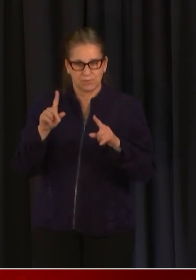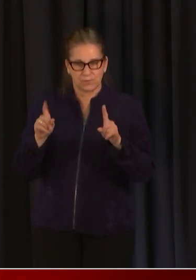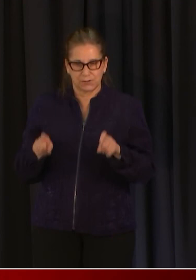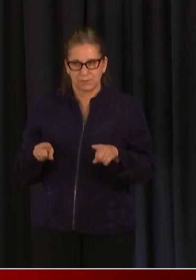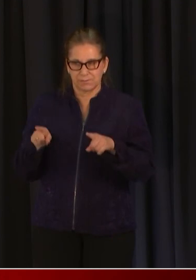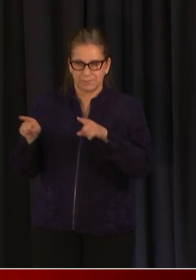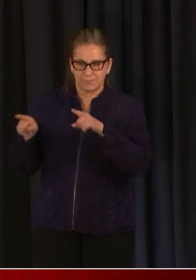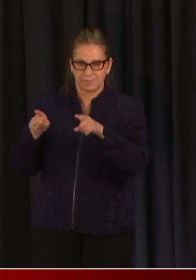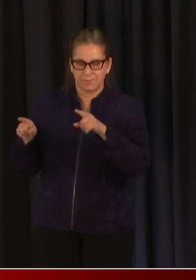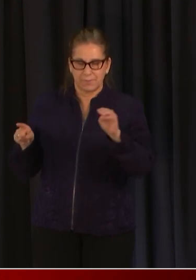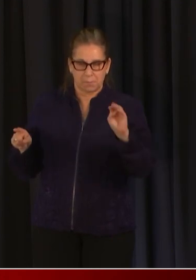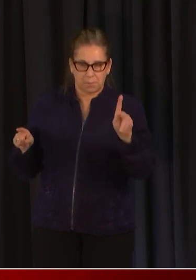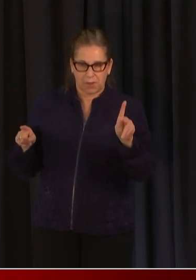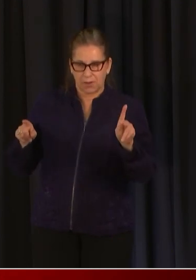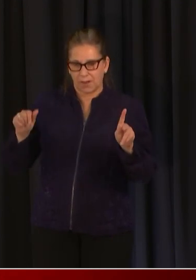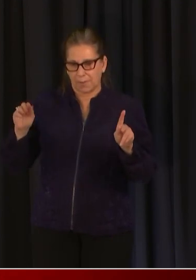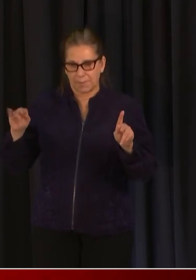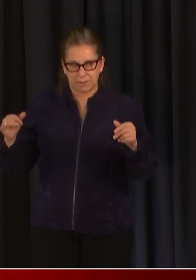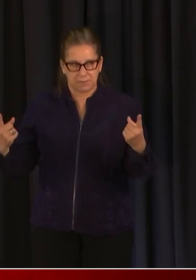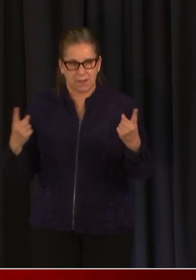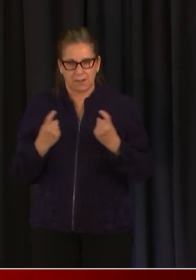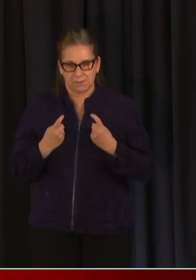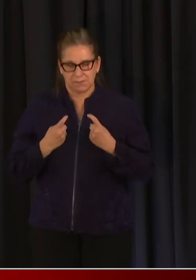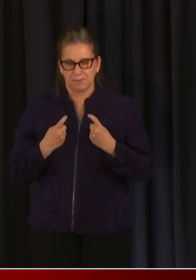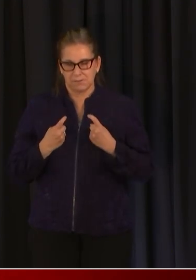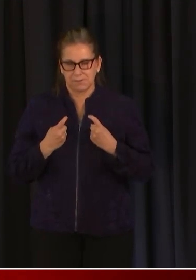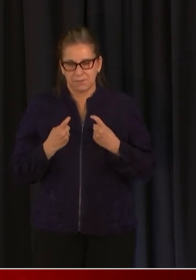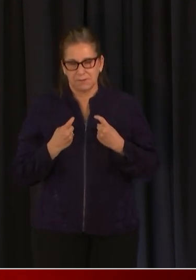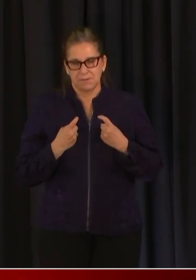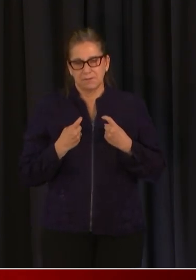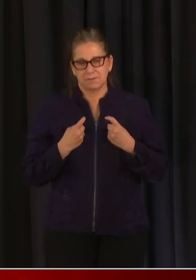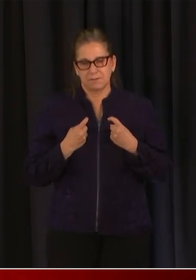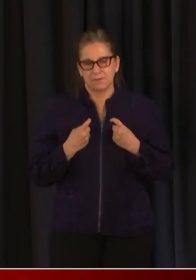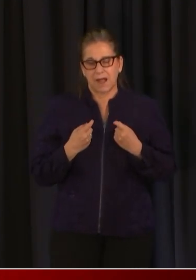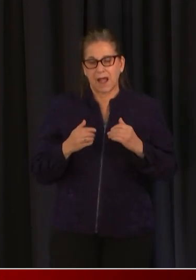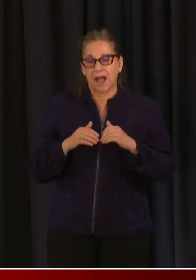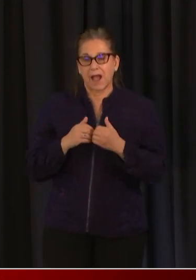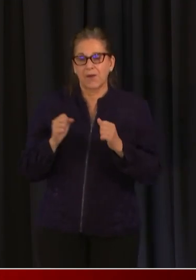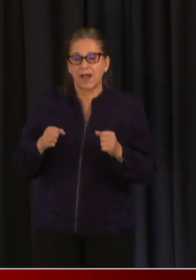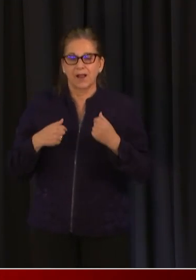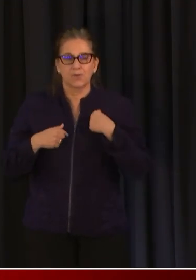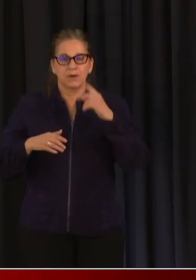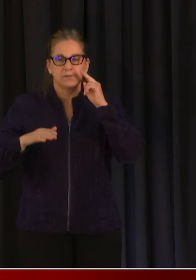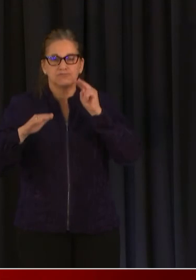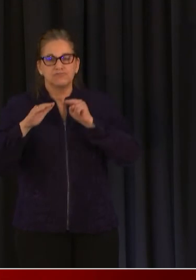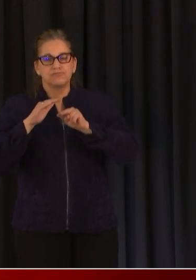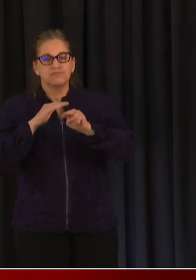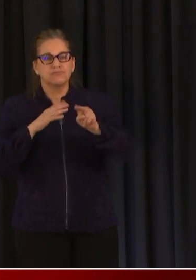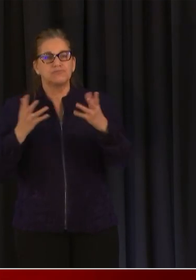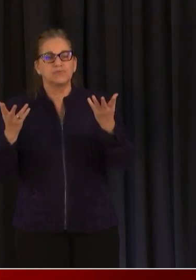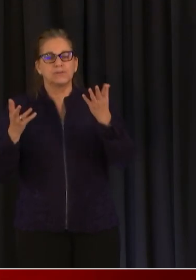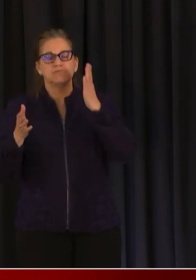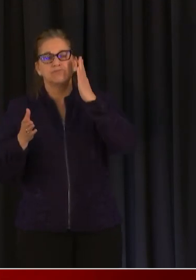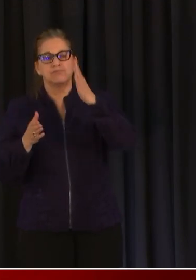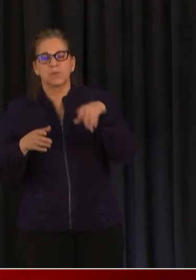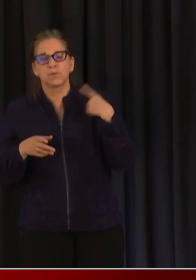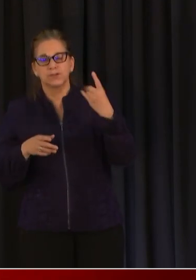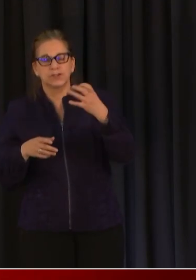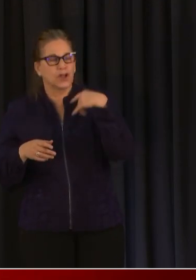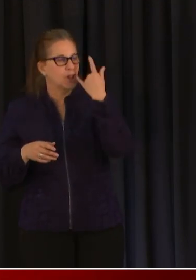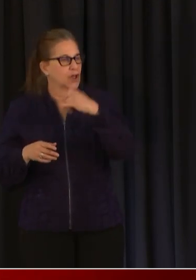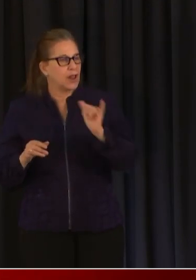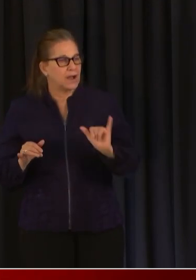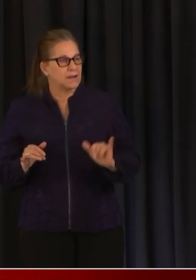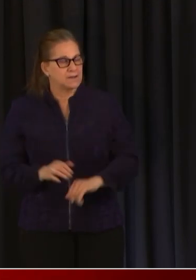and differently asked, but I think your questions went to how can we forecast what comes next? And